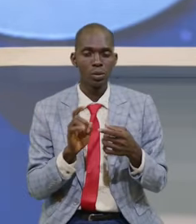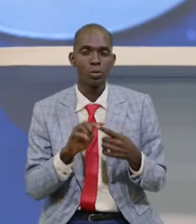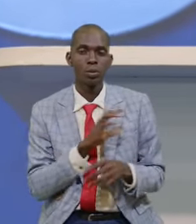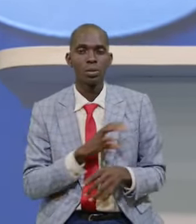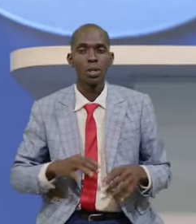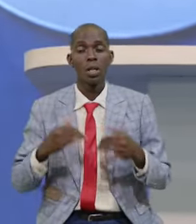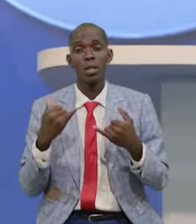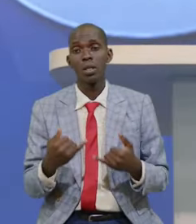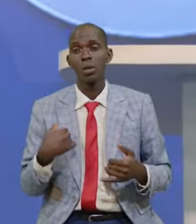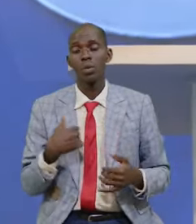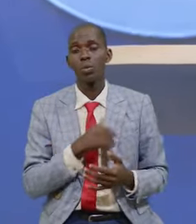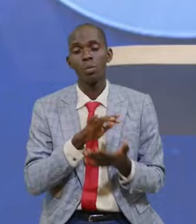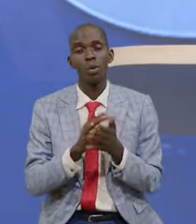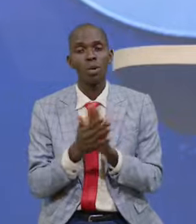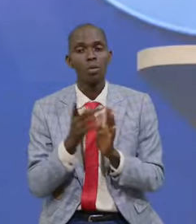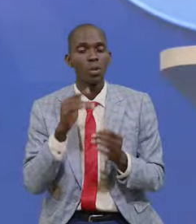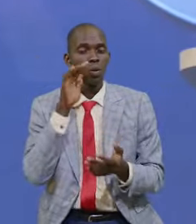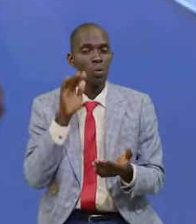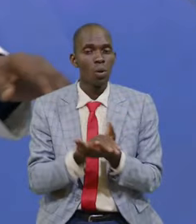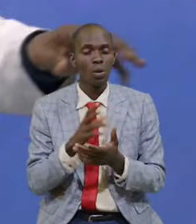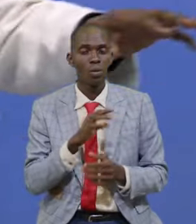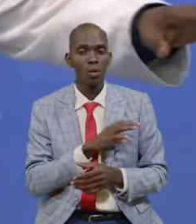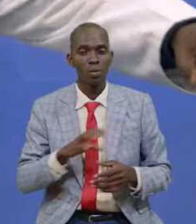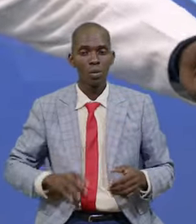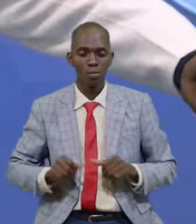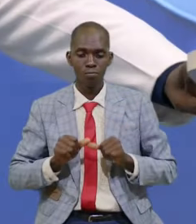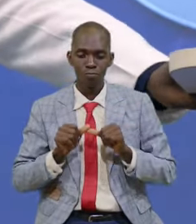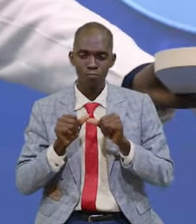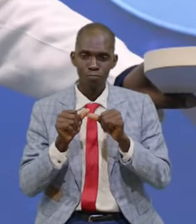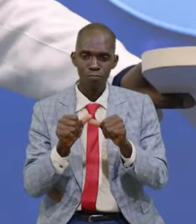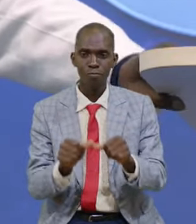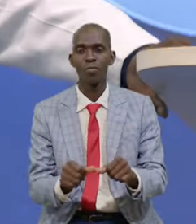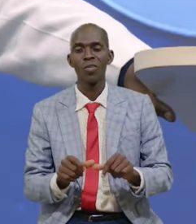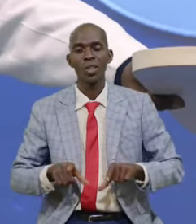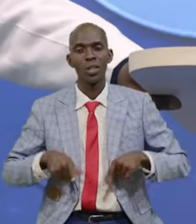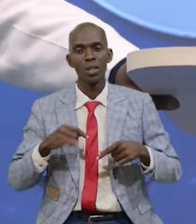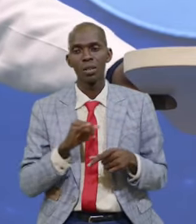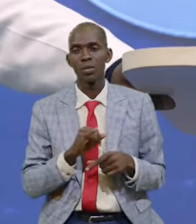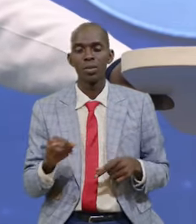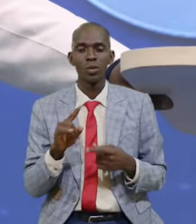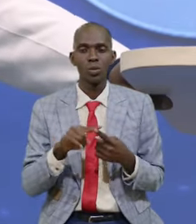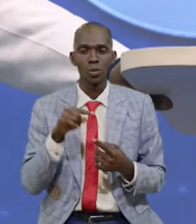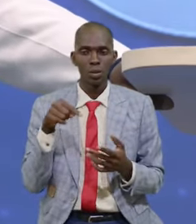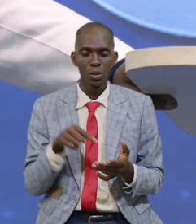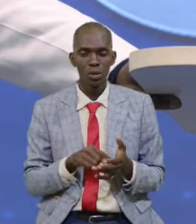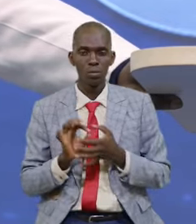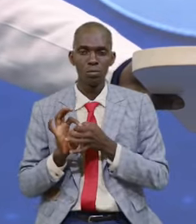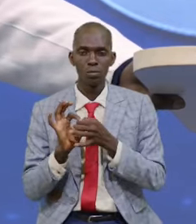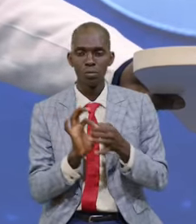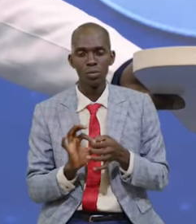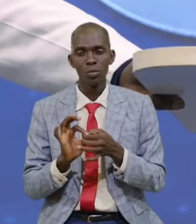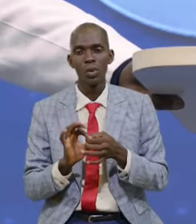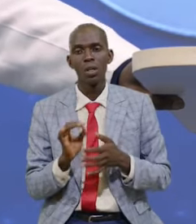the bride of Christ, perpetually living to this